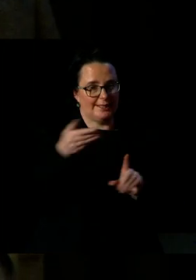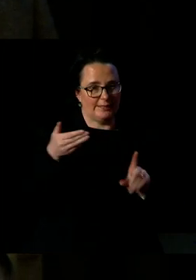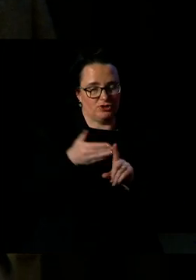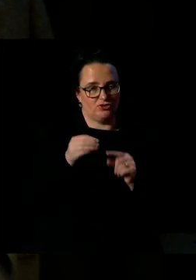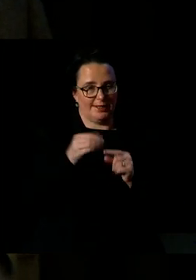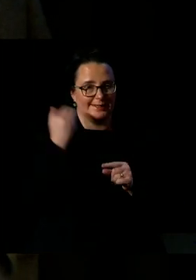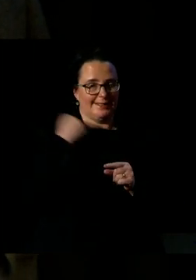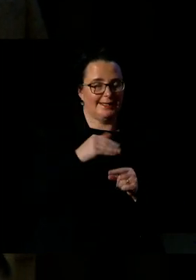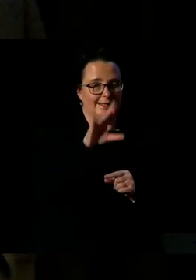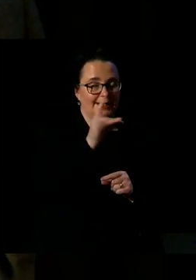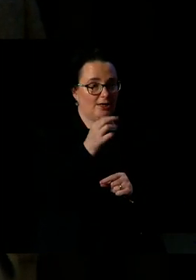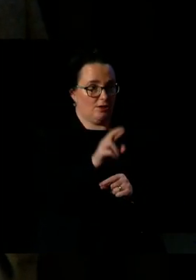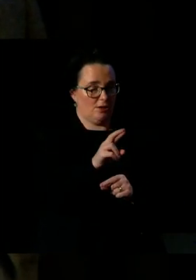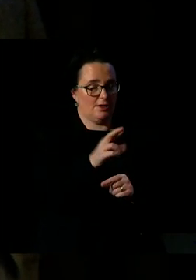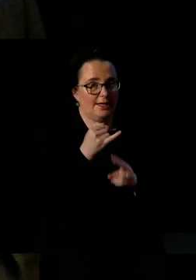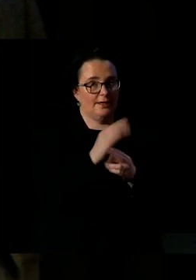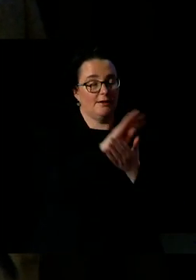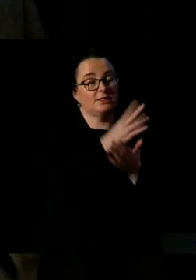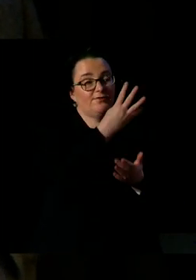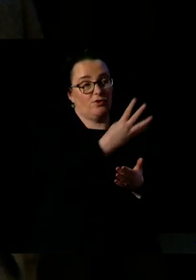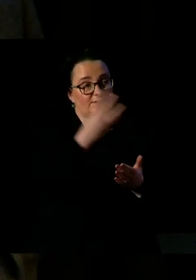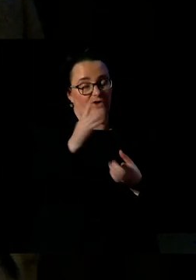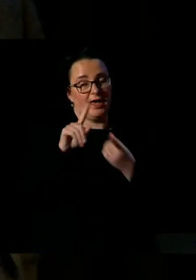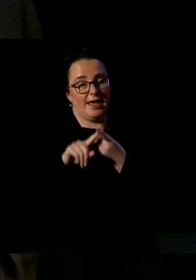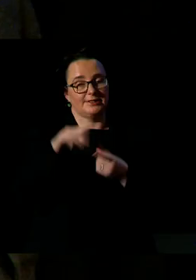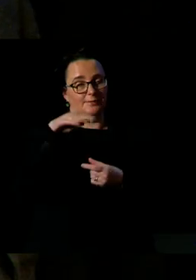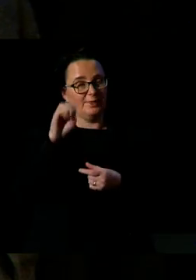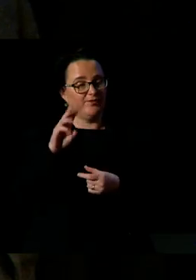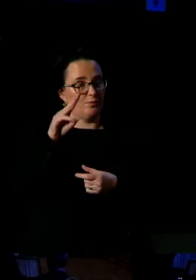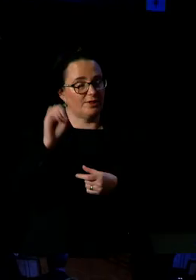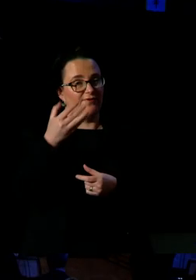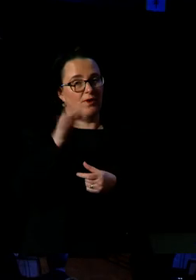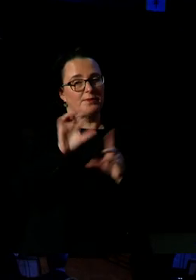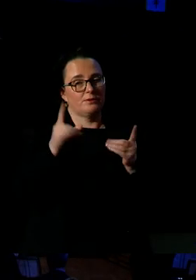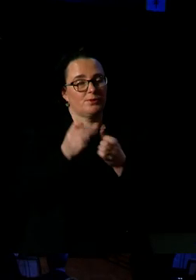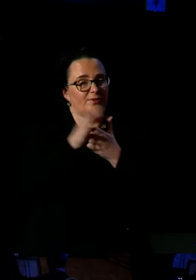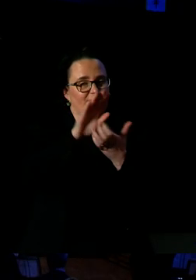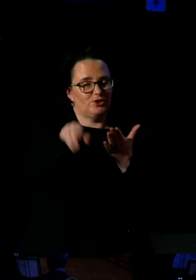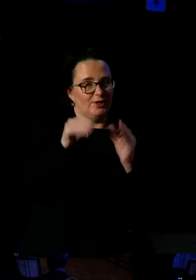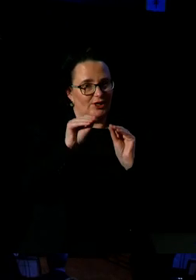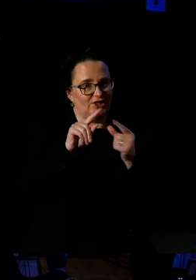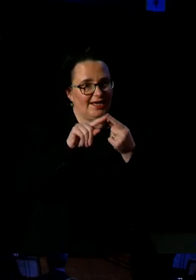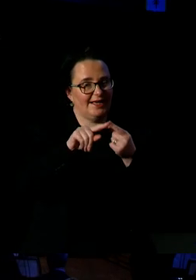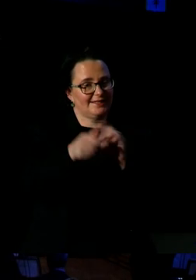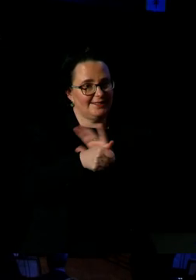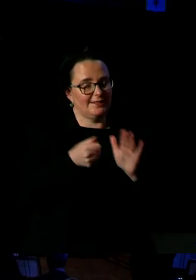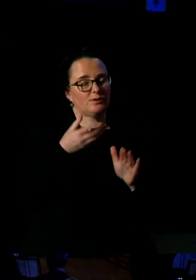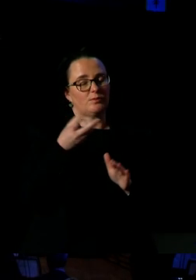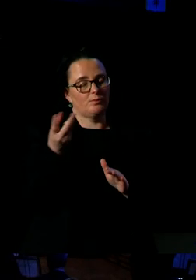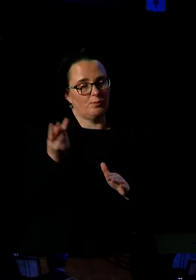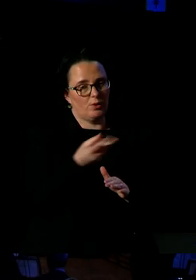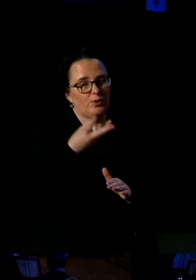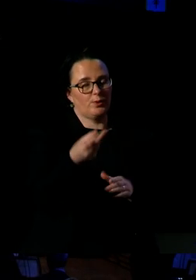assassinate Hitler in 1944, and Maeve Price of the Department of Education and Skills will light their